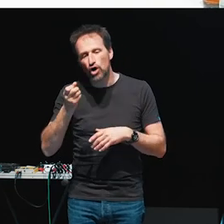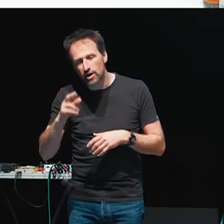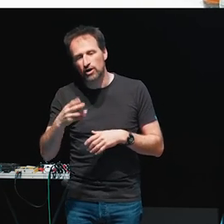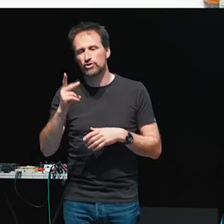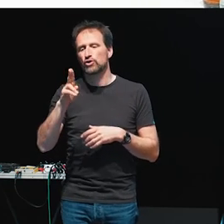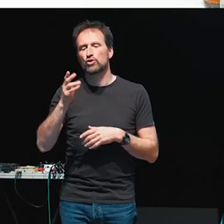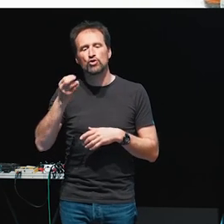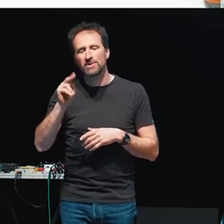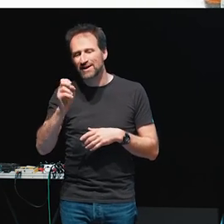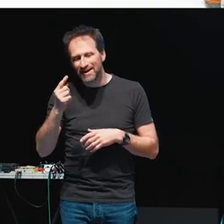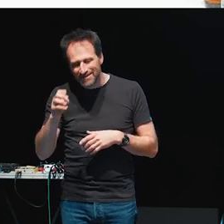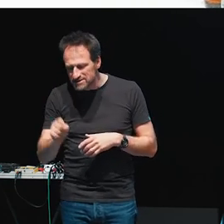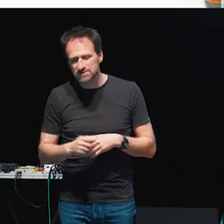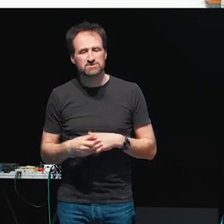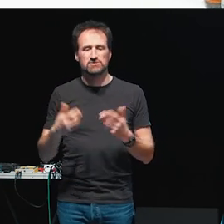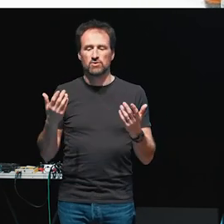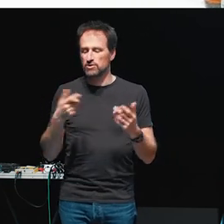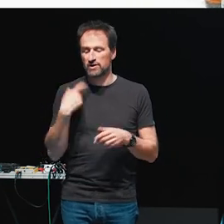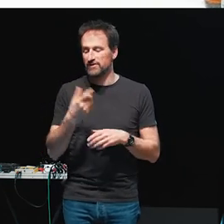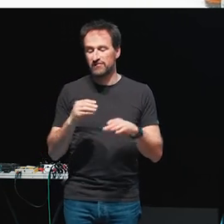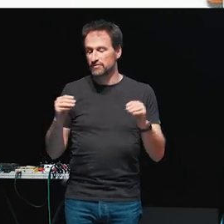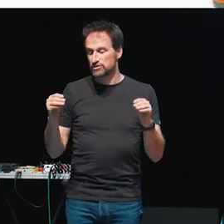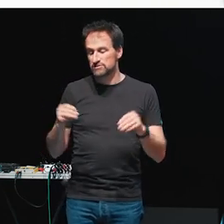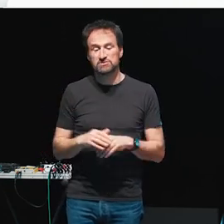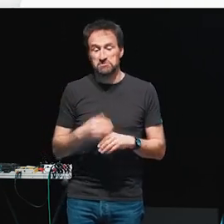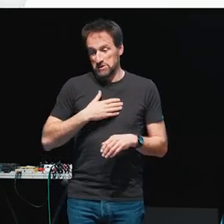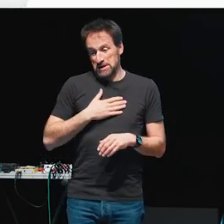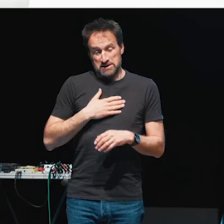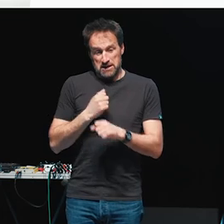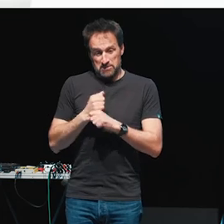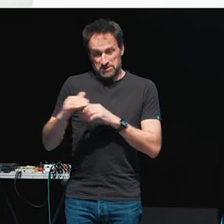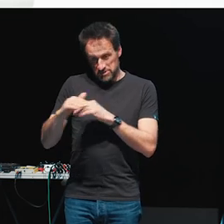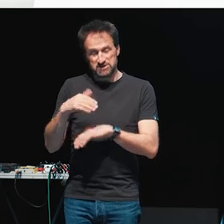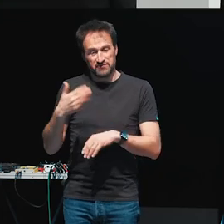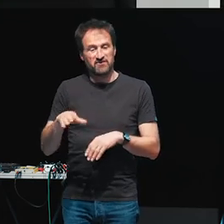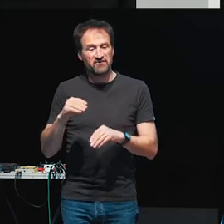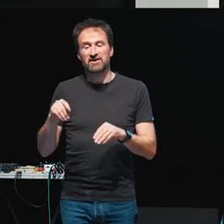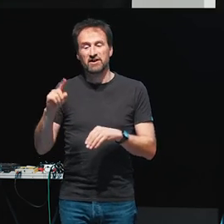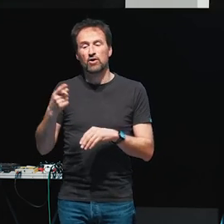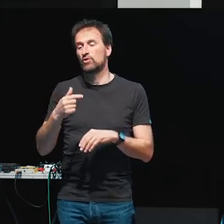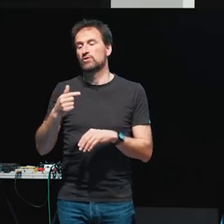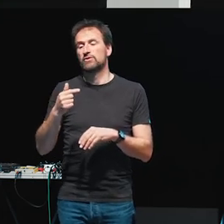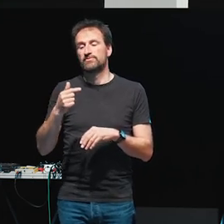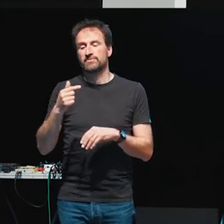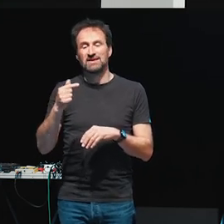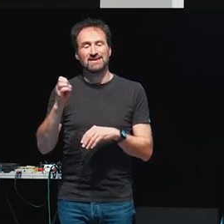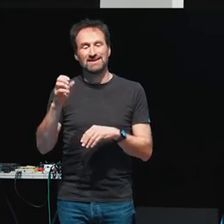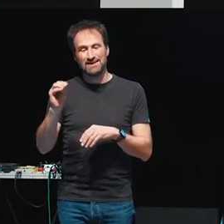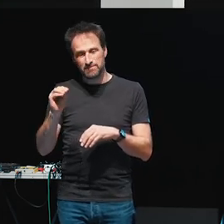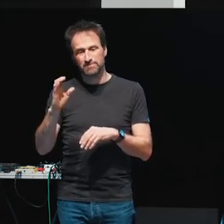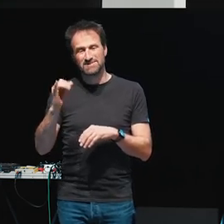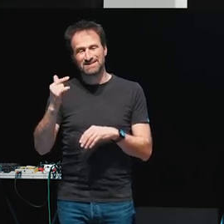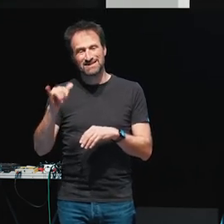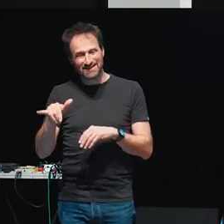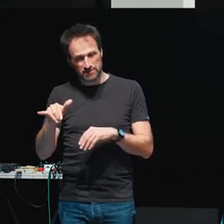were using Team City, for example, for deployment at one of my workplaces. And we weren't doing that a couple years ago. So that sort of changed the way we also